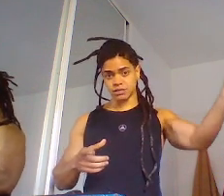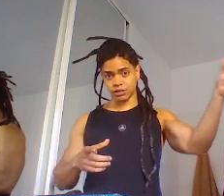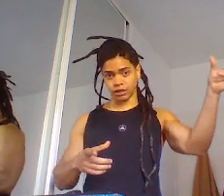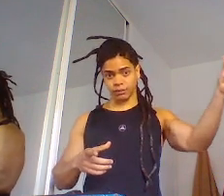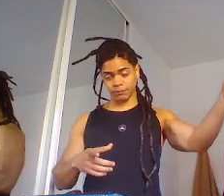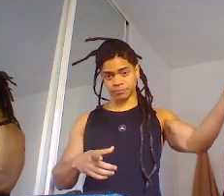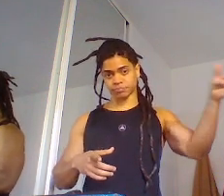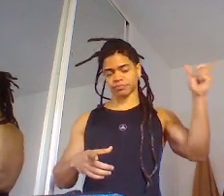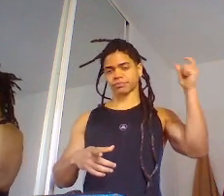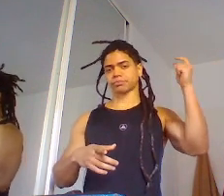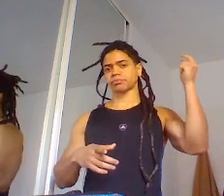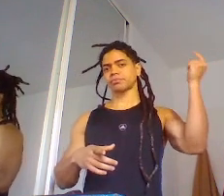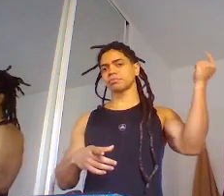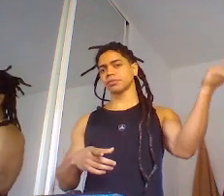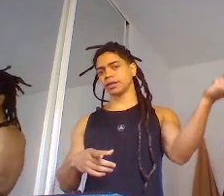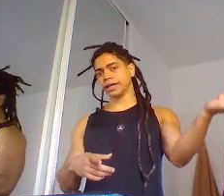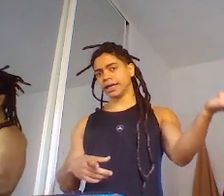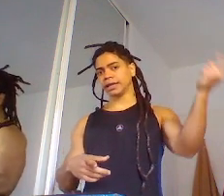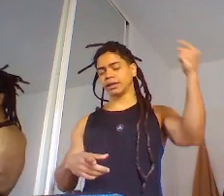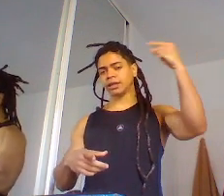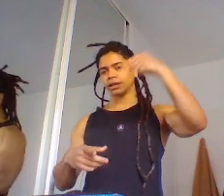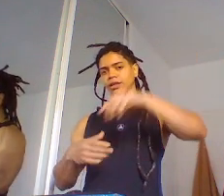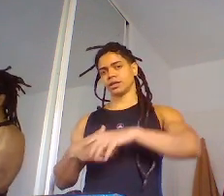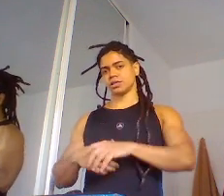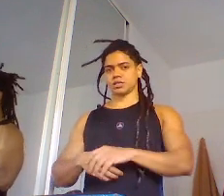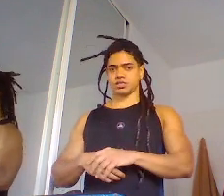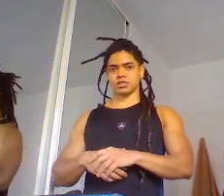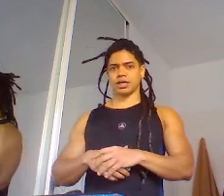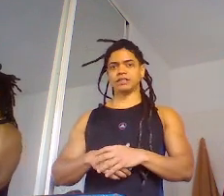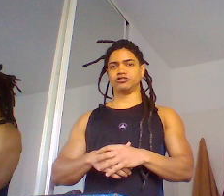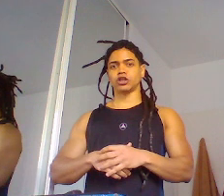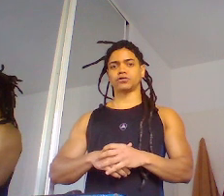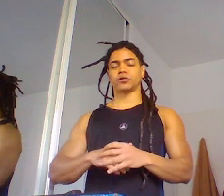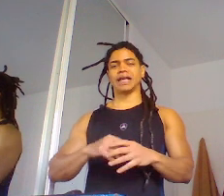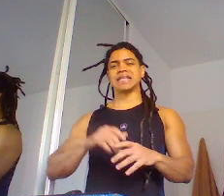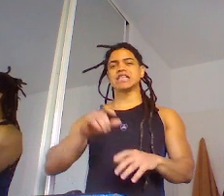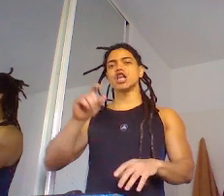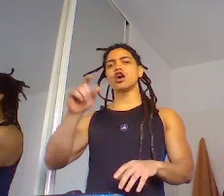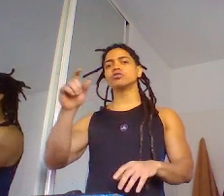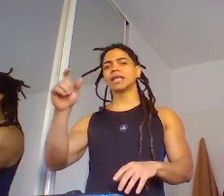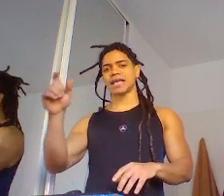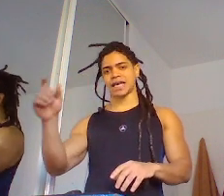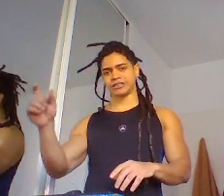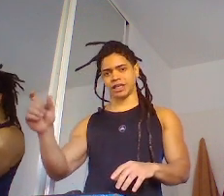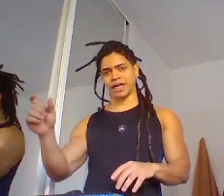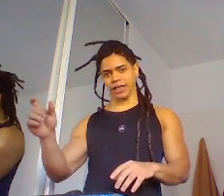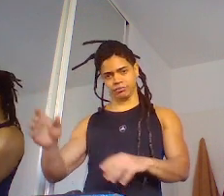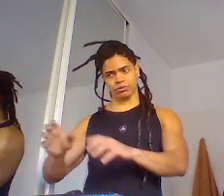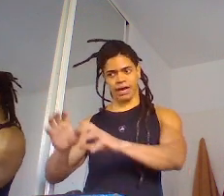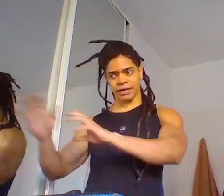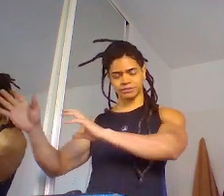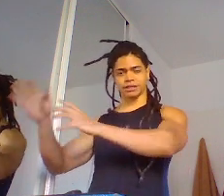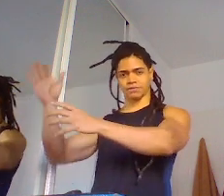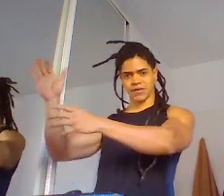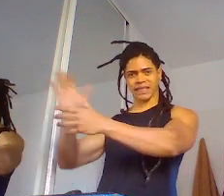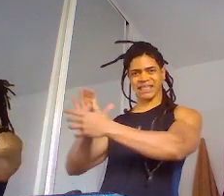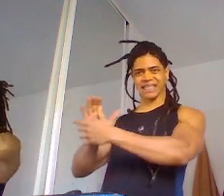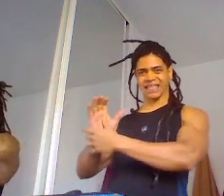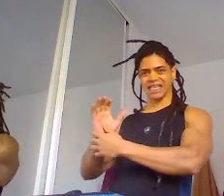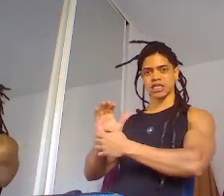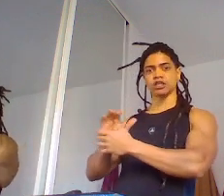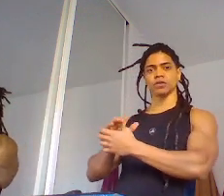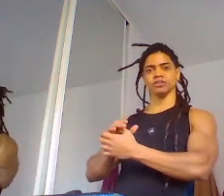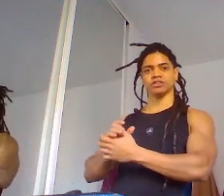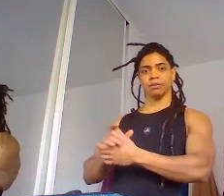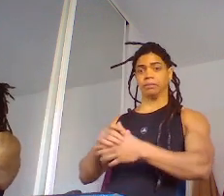net income and adjust for any non-cash items, so items that affect